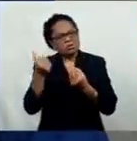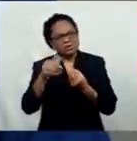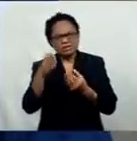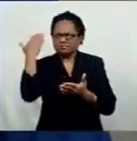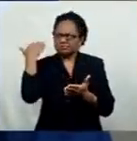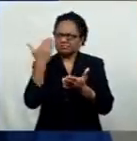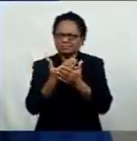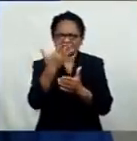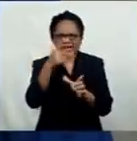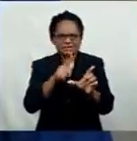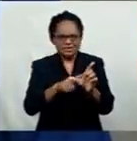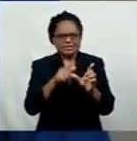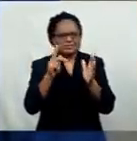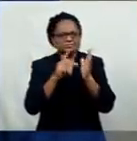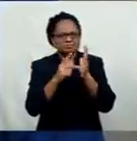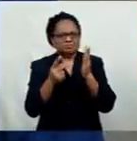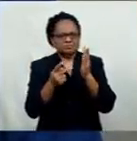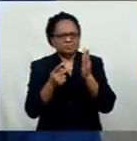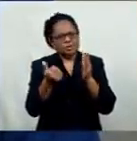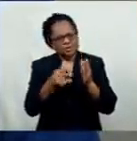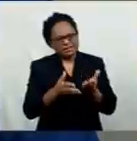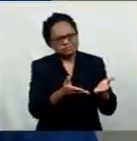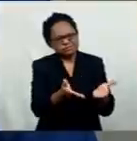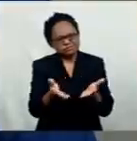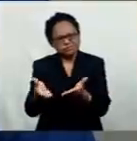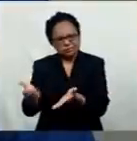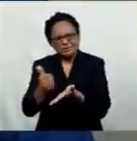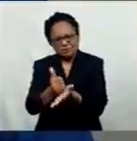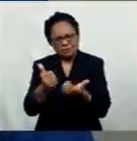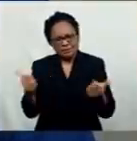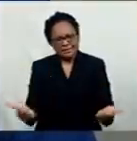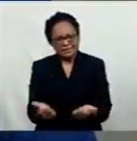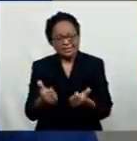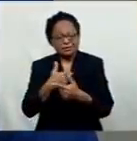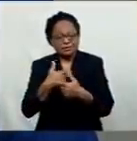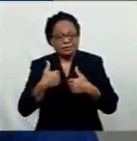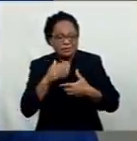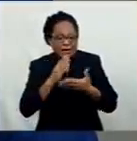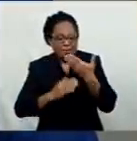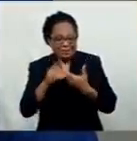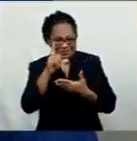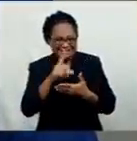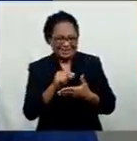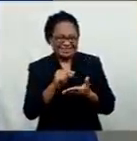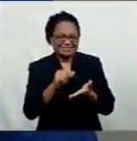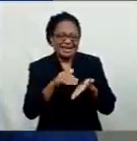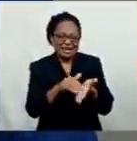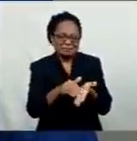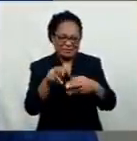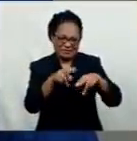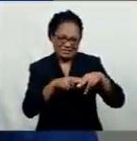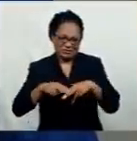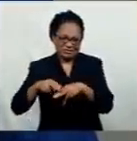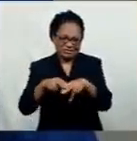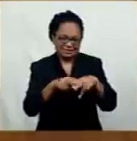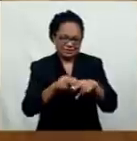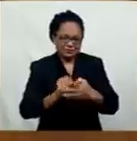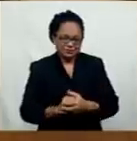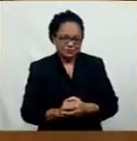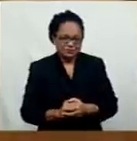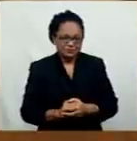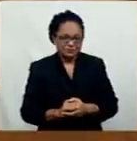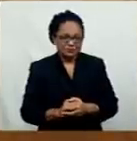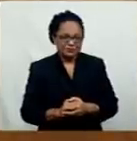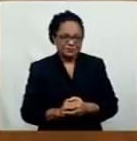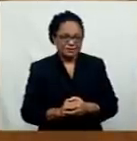years, and we're very humbled to have the opportunity to serve our nation. And on the